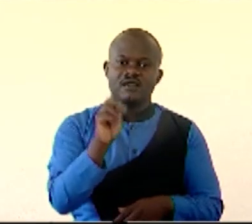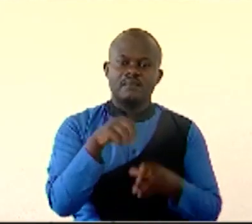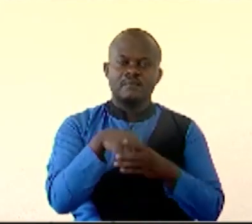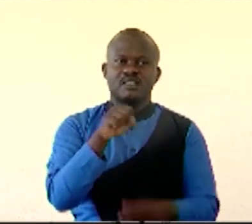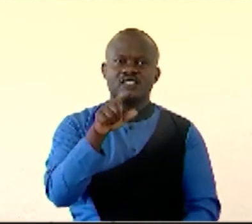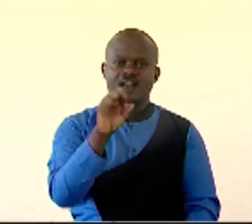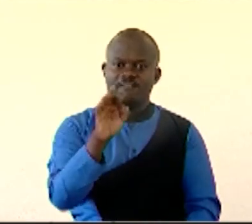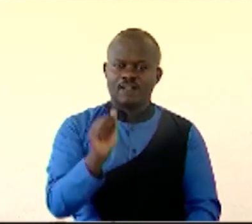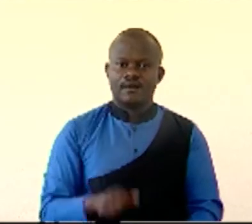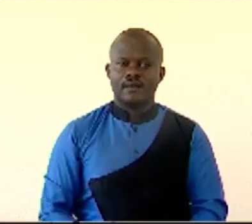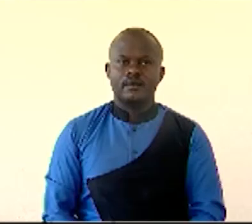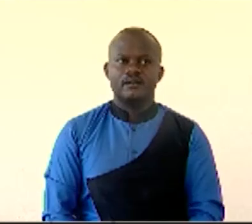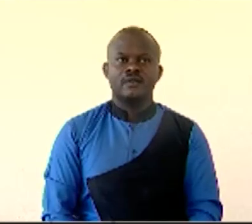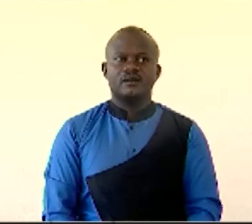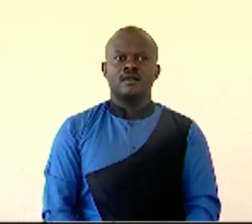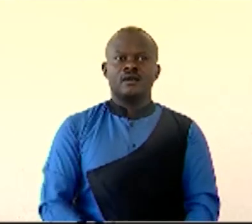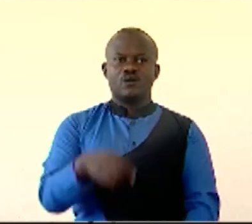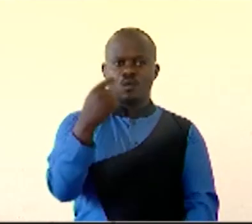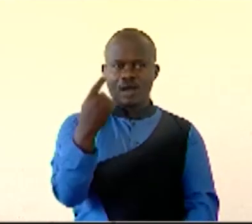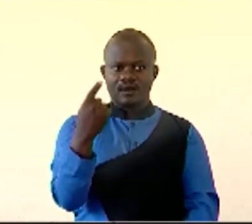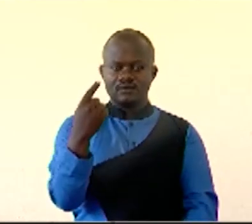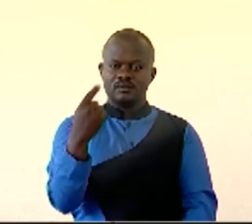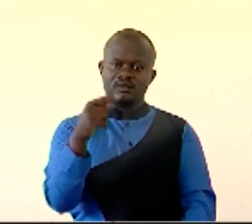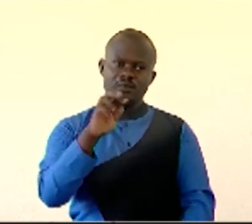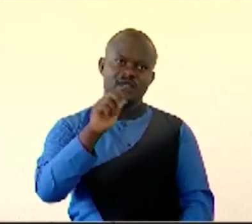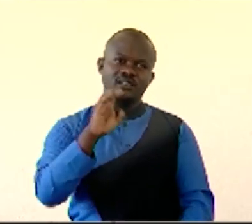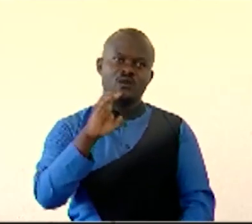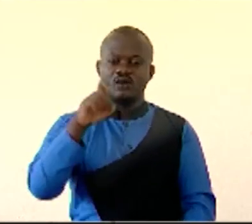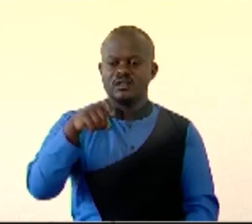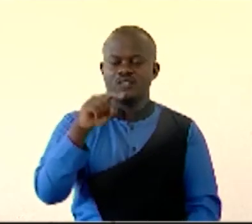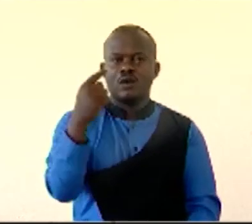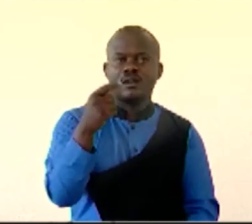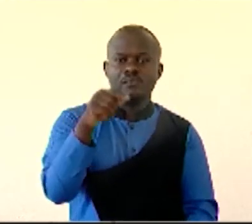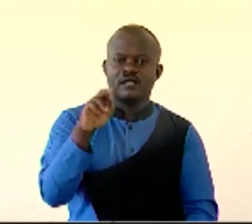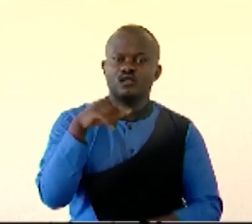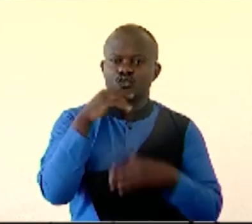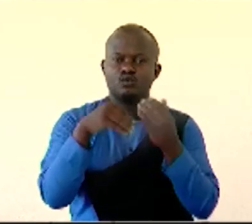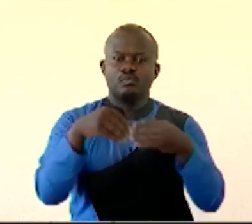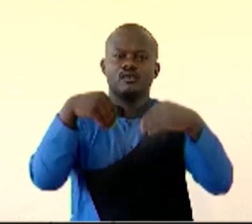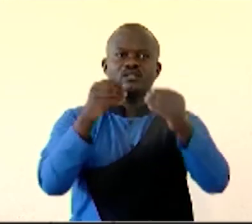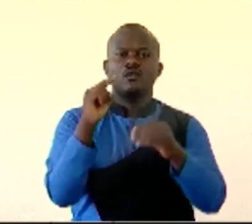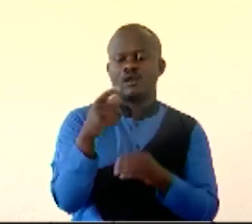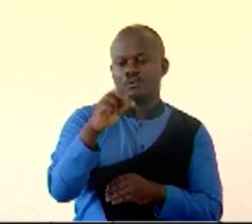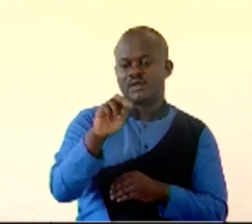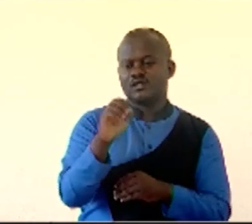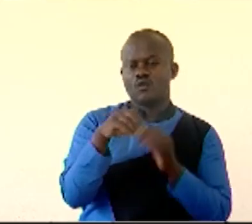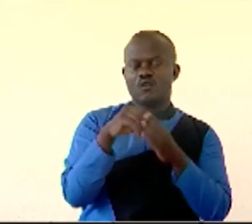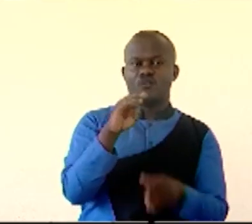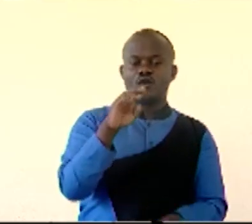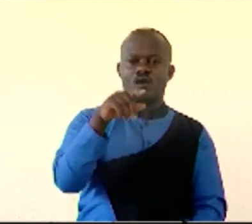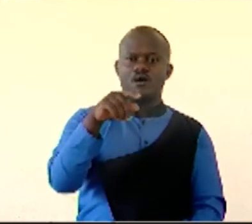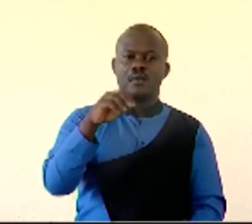sulfide. One particle needs one particle to produce one particle of magnesium